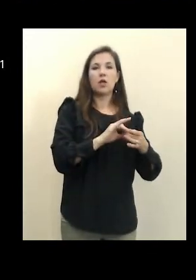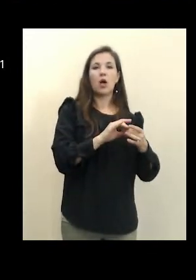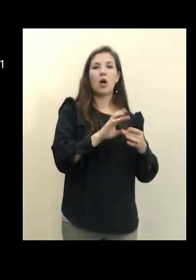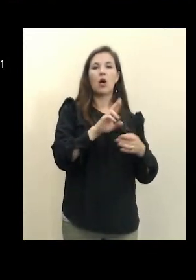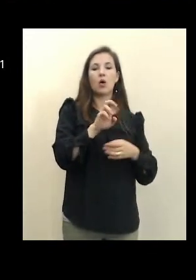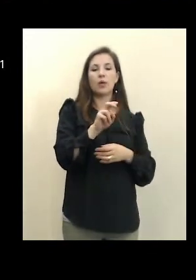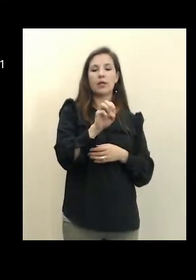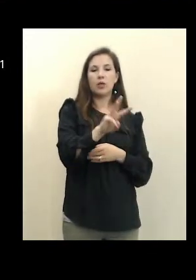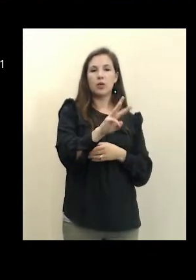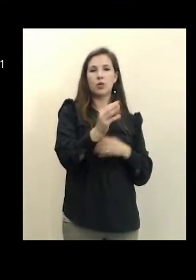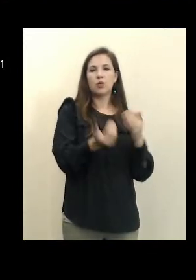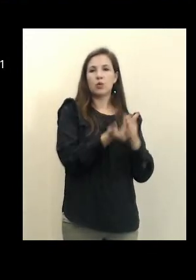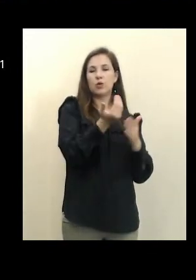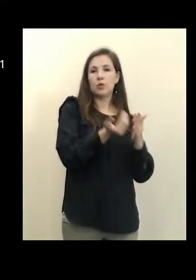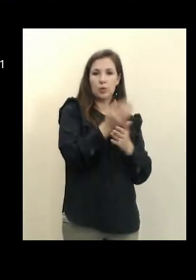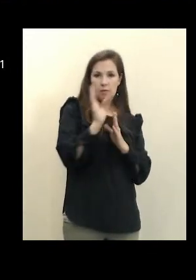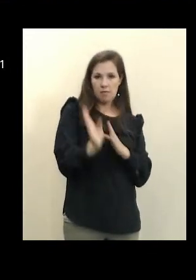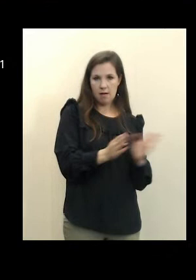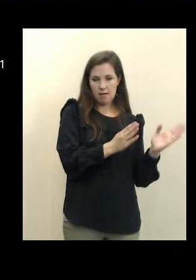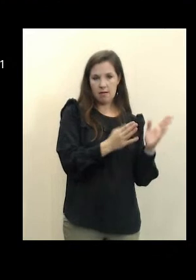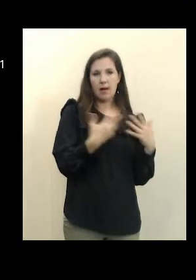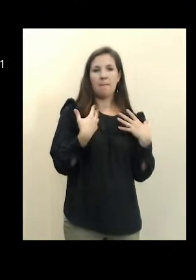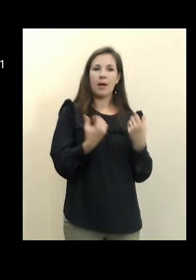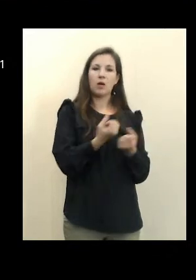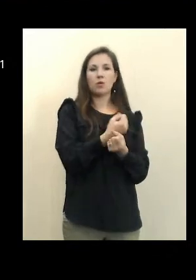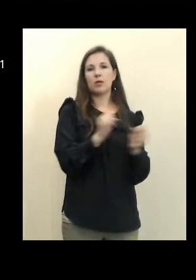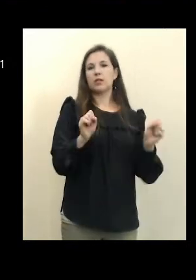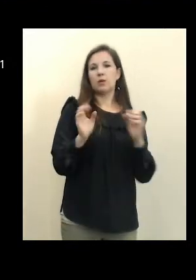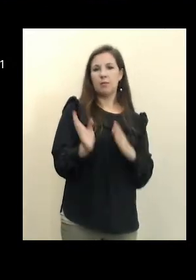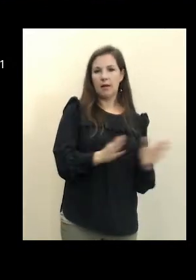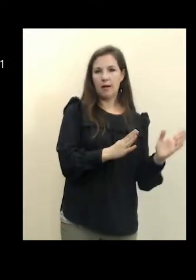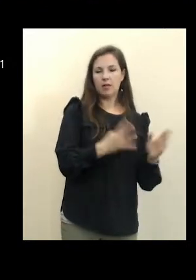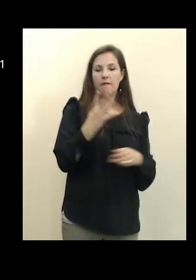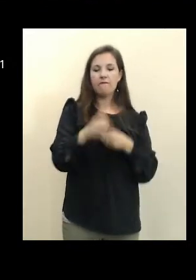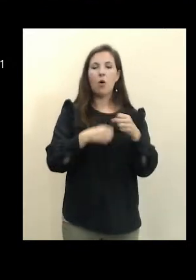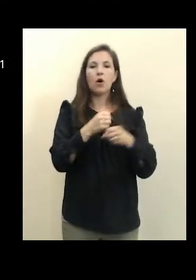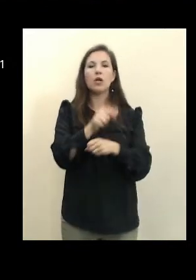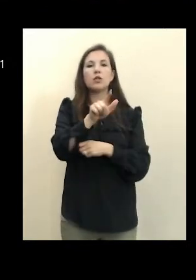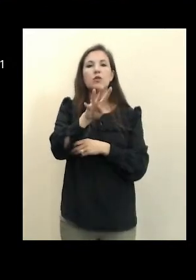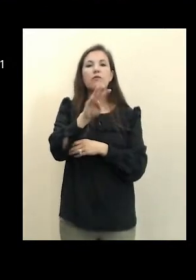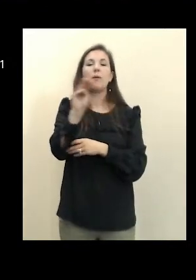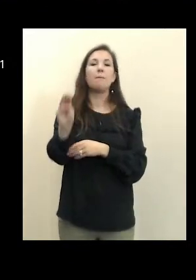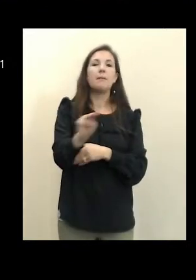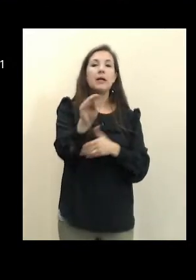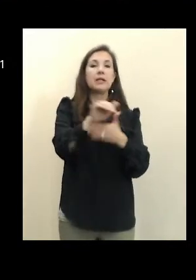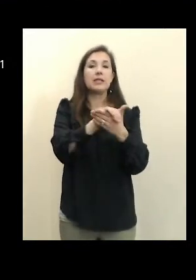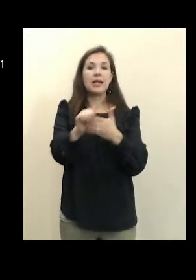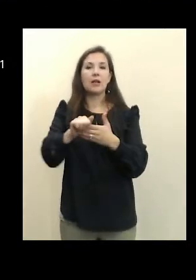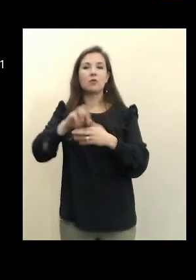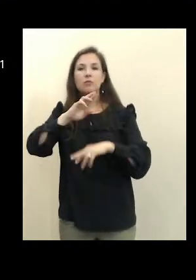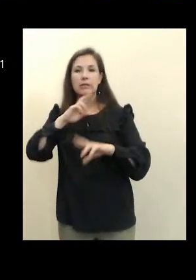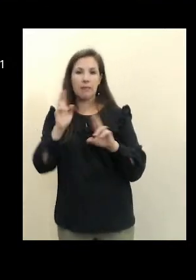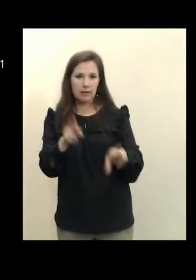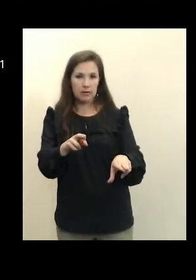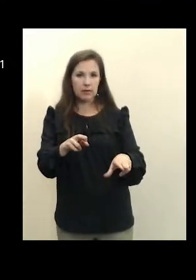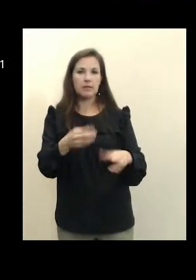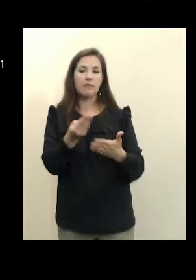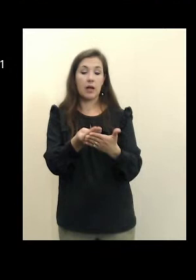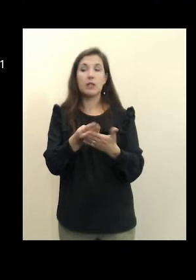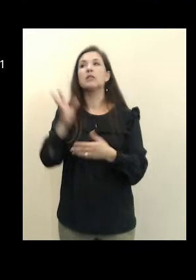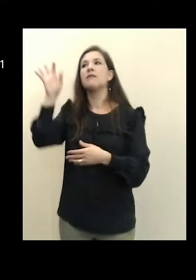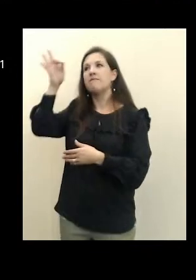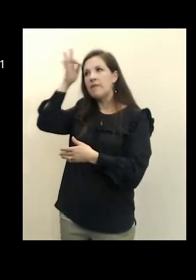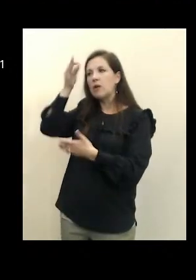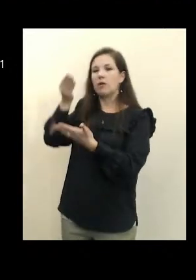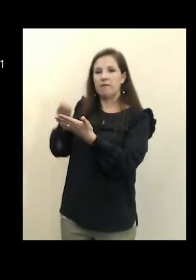American Rescue Plan funding. We'll establish a 4-year, $24 million COVID-19 response fund, 100% federally